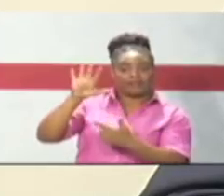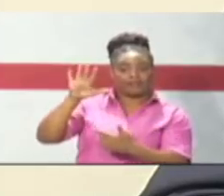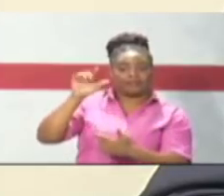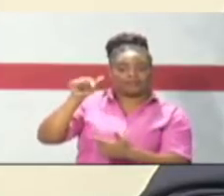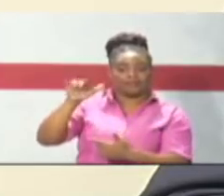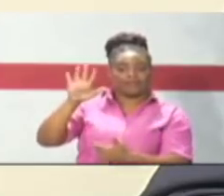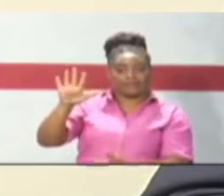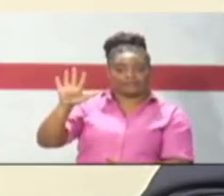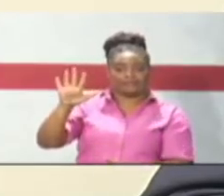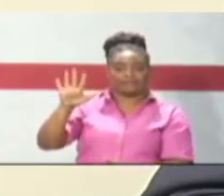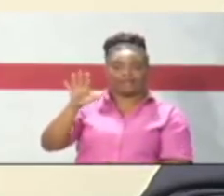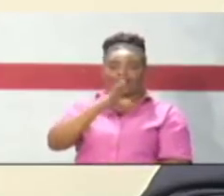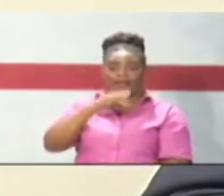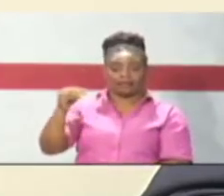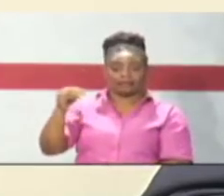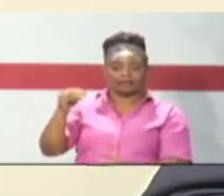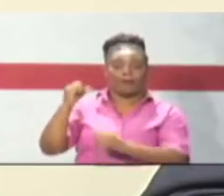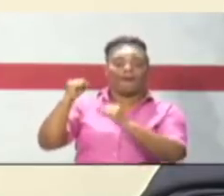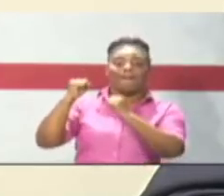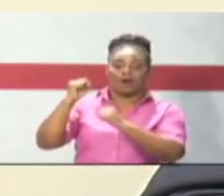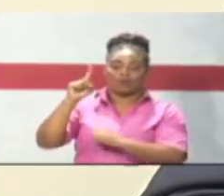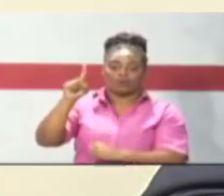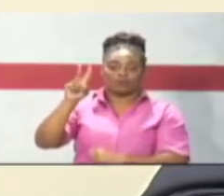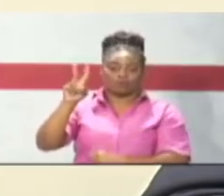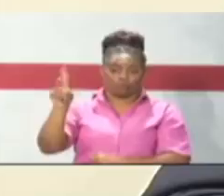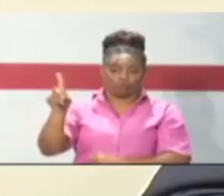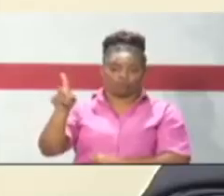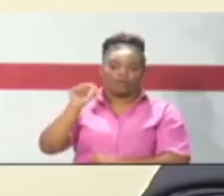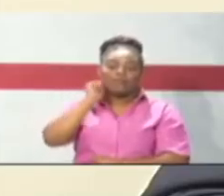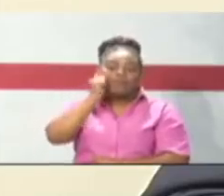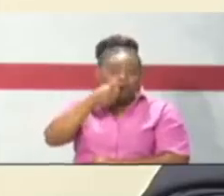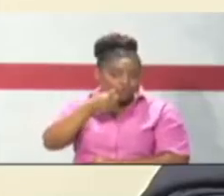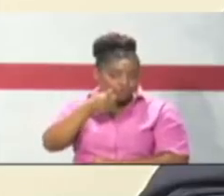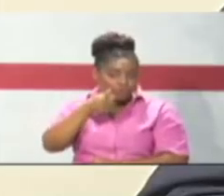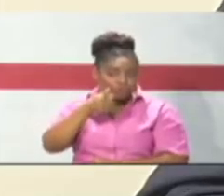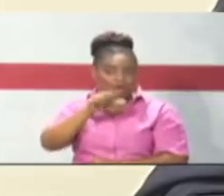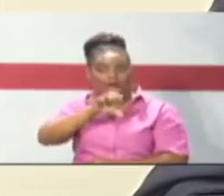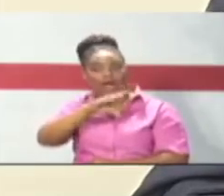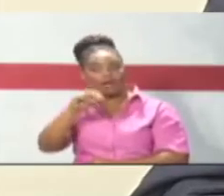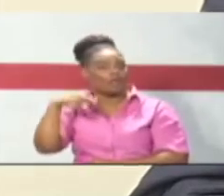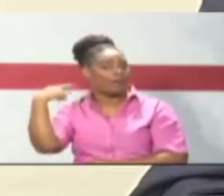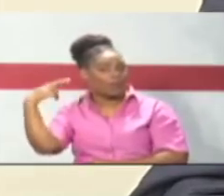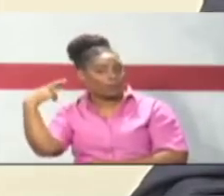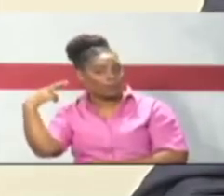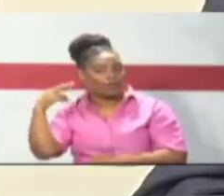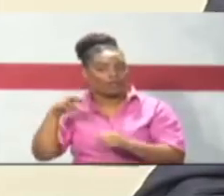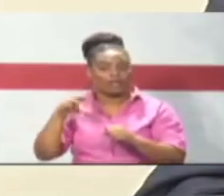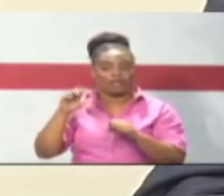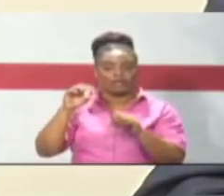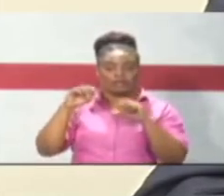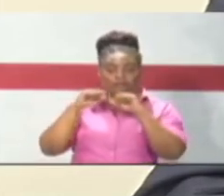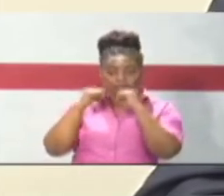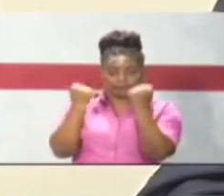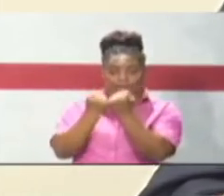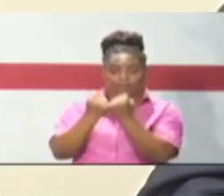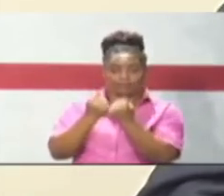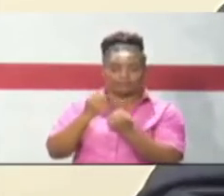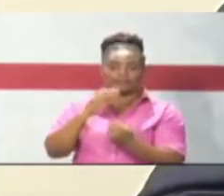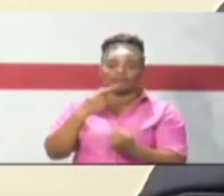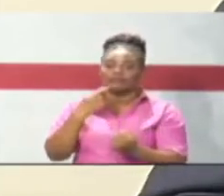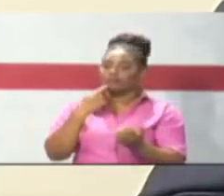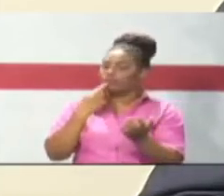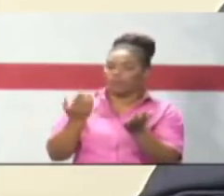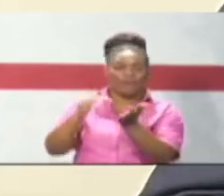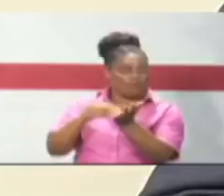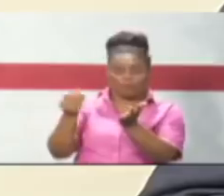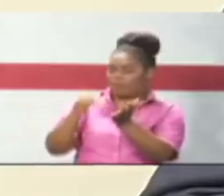was on Power 102 last week. I'm going to more radio stations. And then these things get tweeted. These things get repeated on social media.